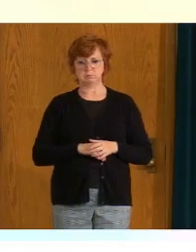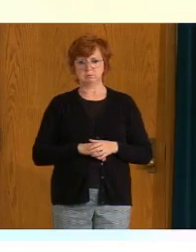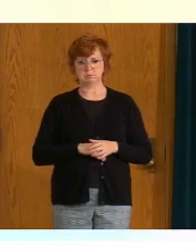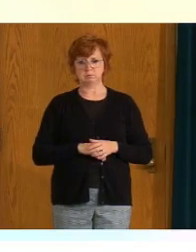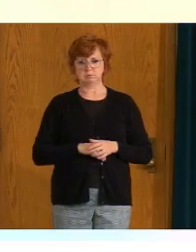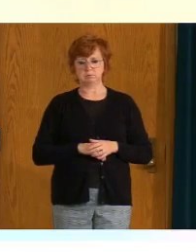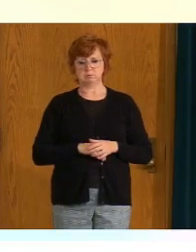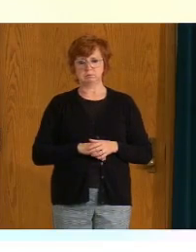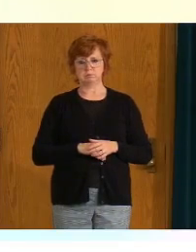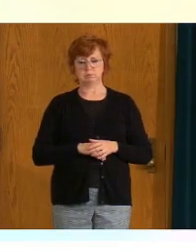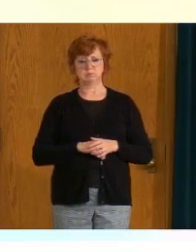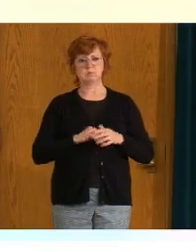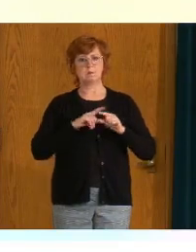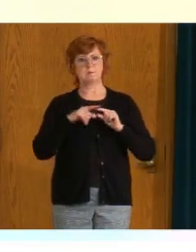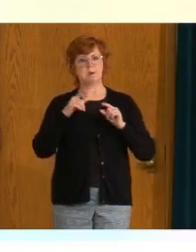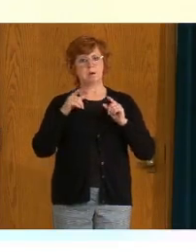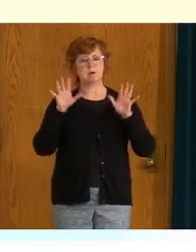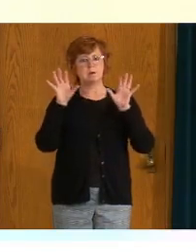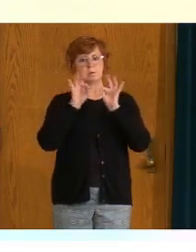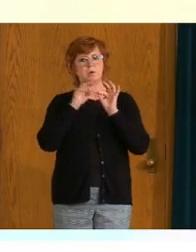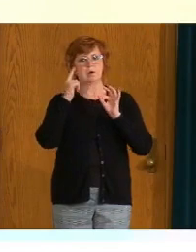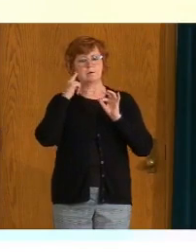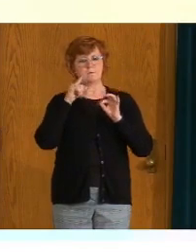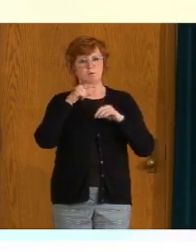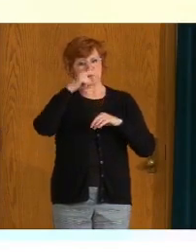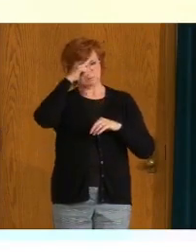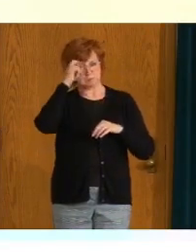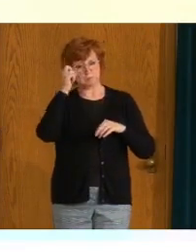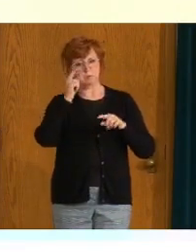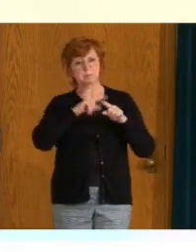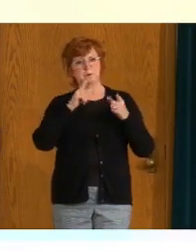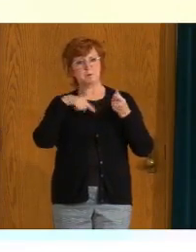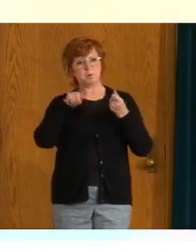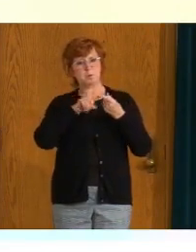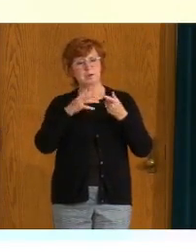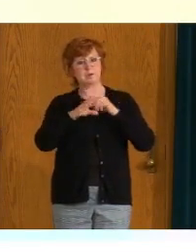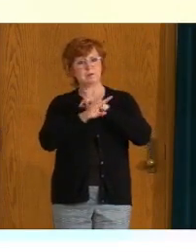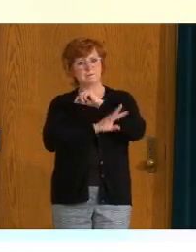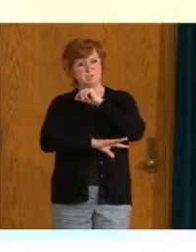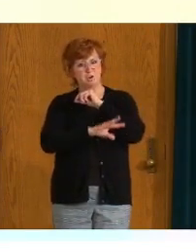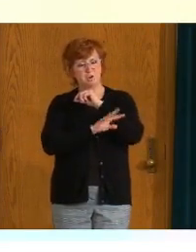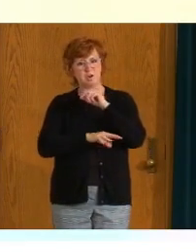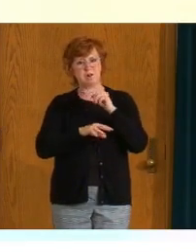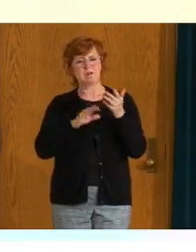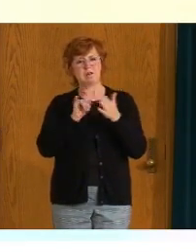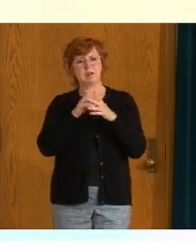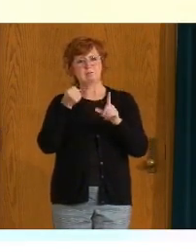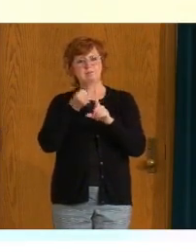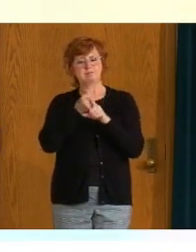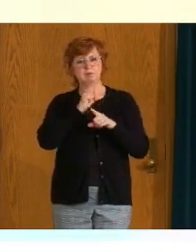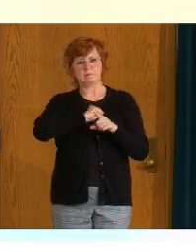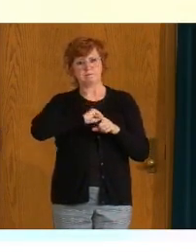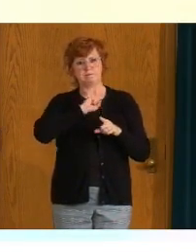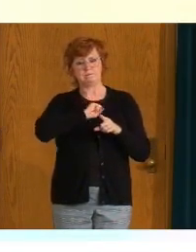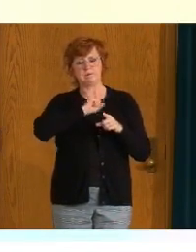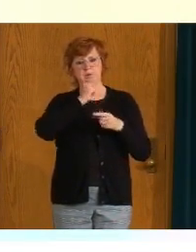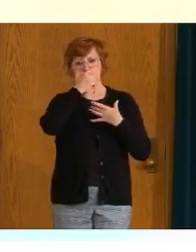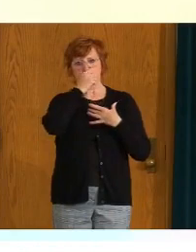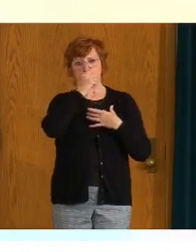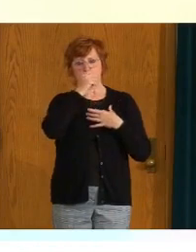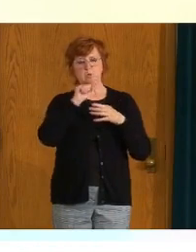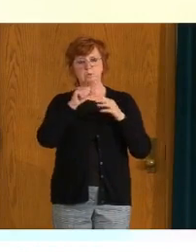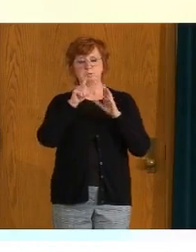but increasingly in the fall get into cough and cold season, staying home if you're sick with a cough or cold and getting tested. We have had